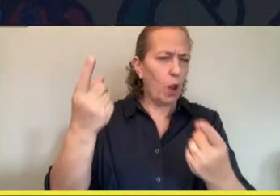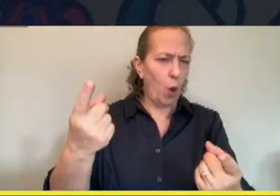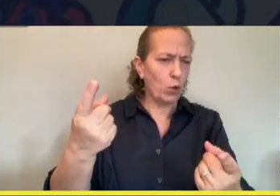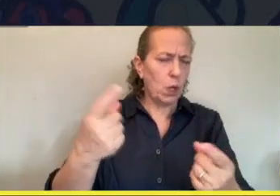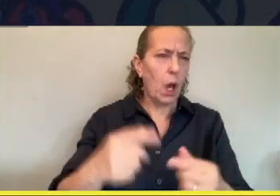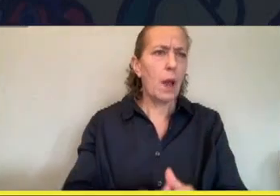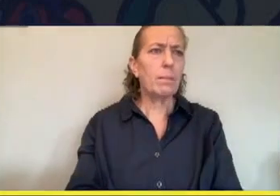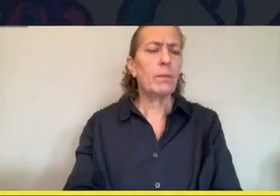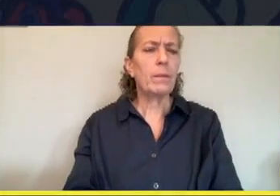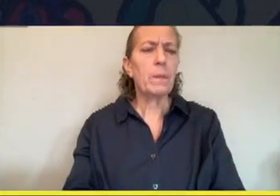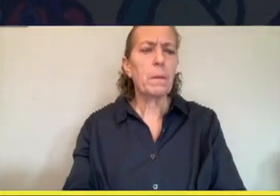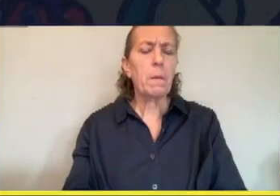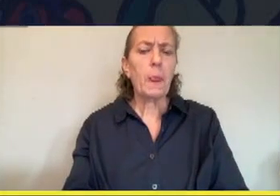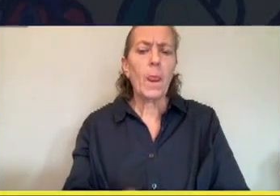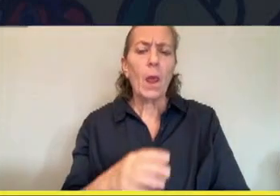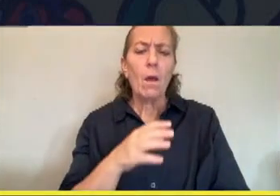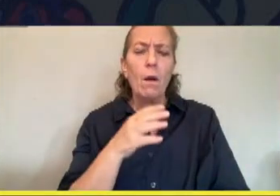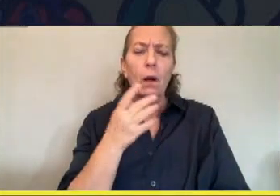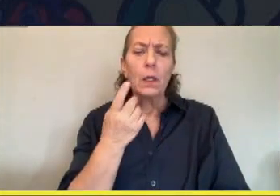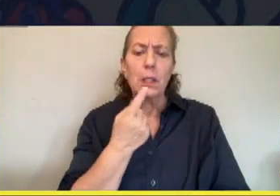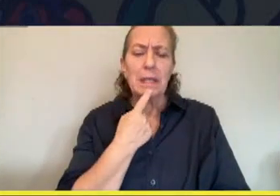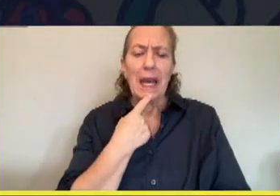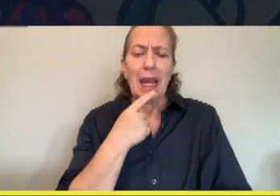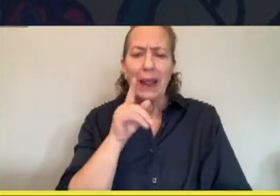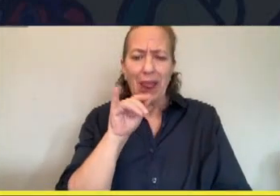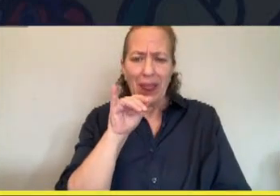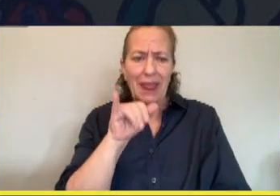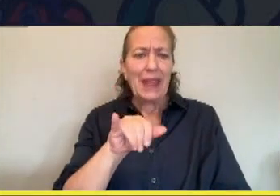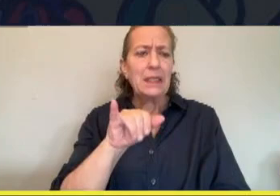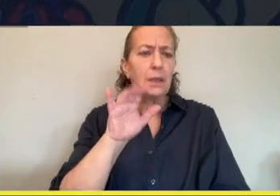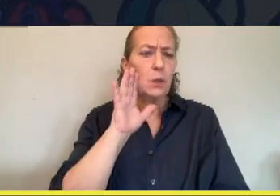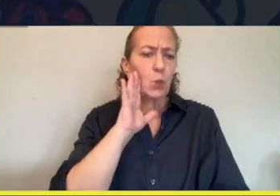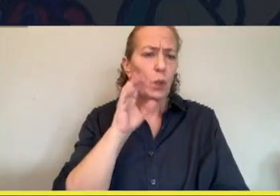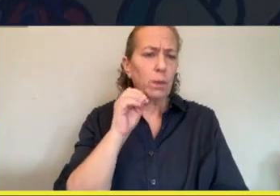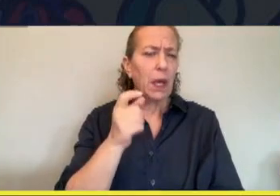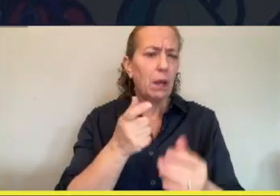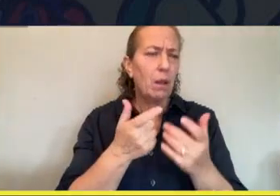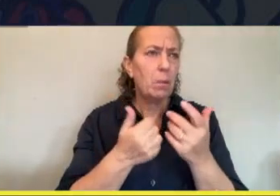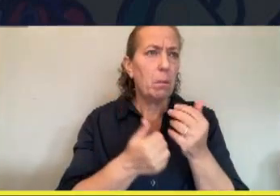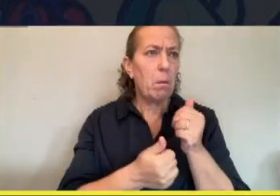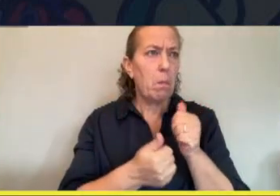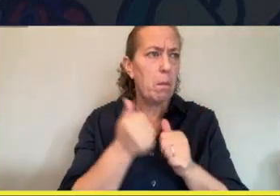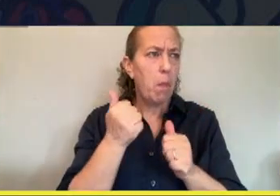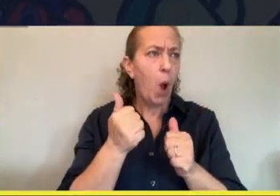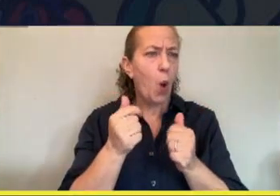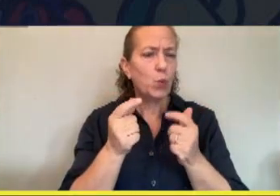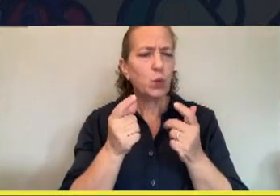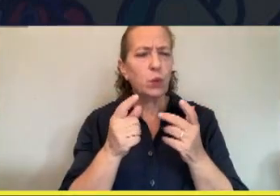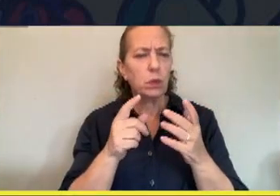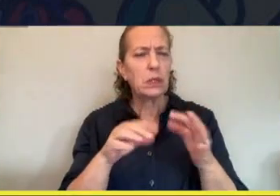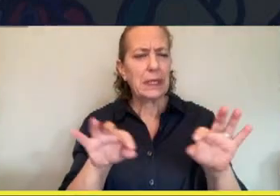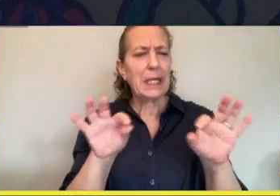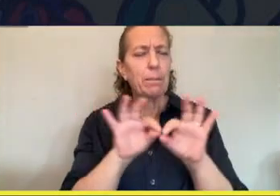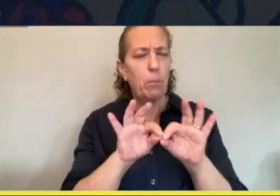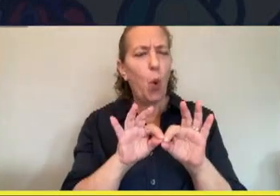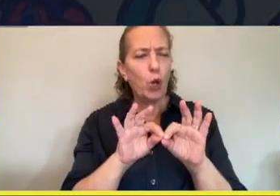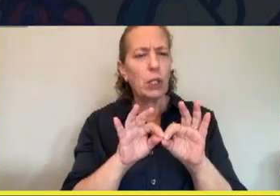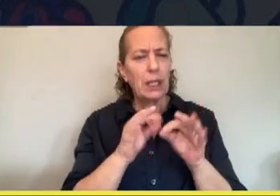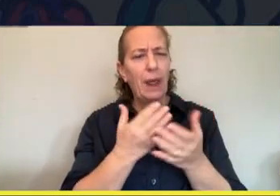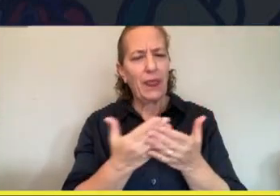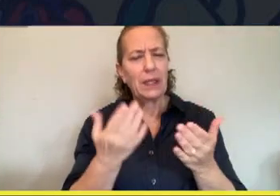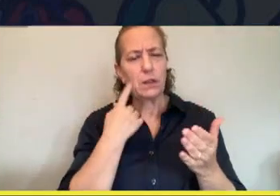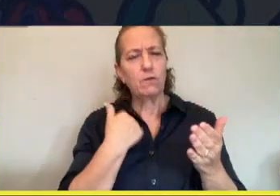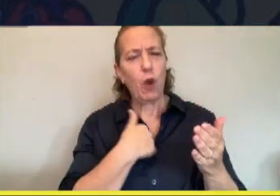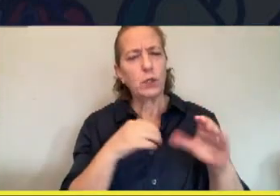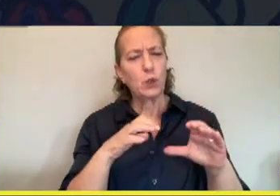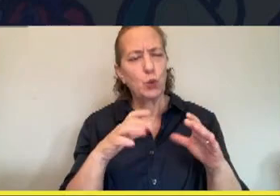these will be the most important policy action that could start moving the needle to make